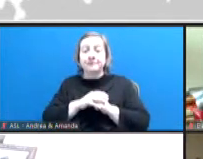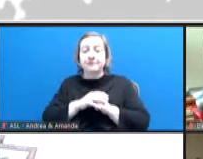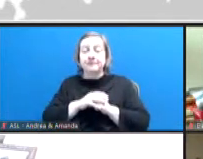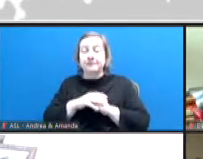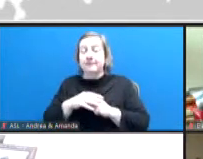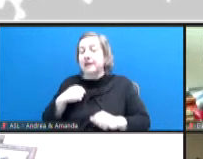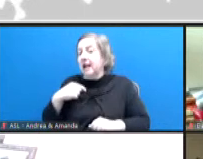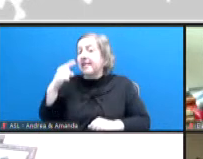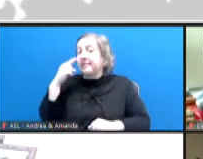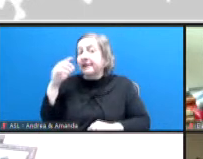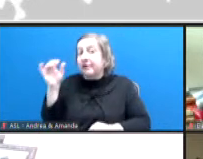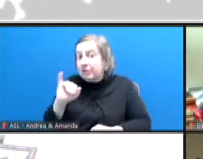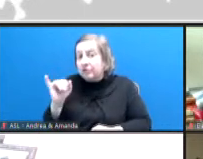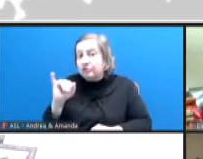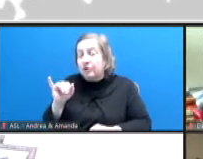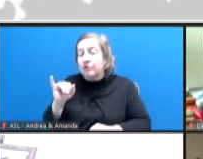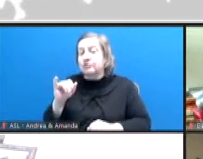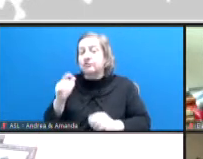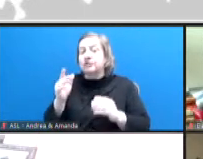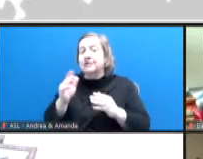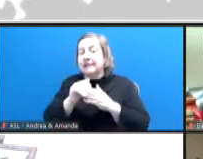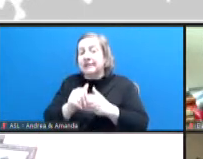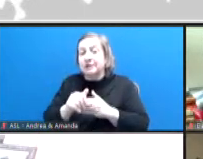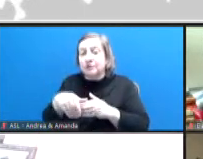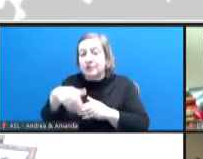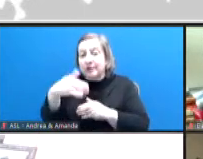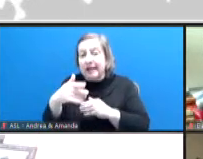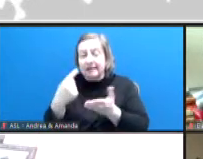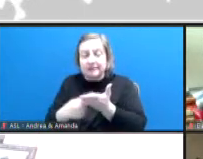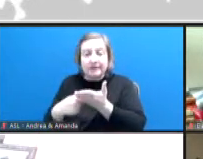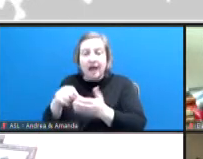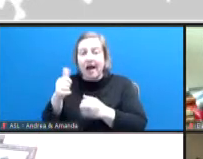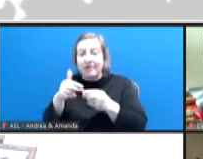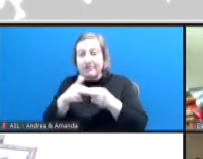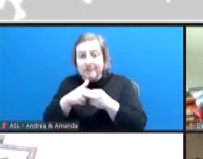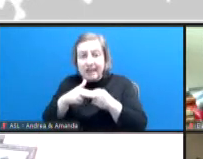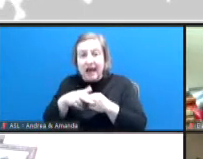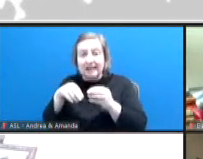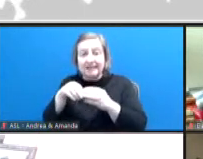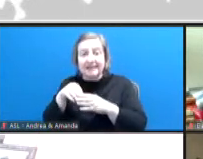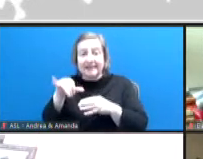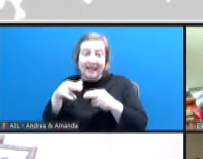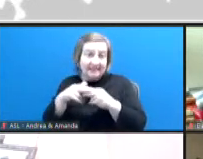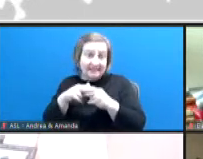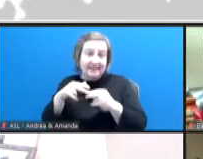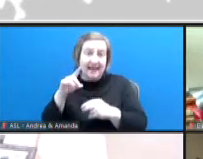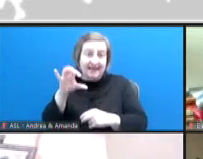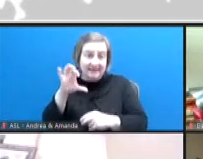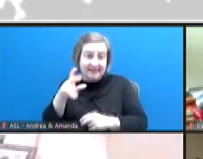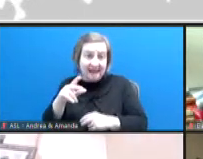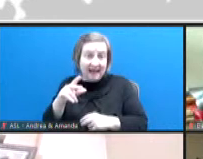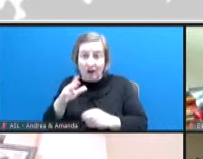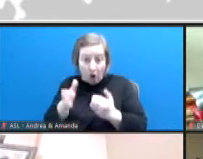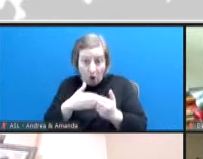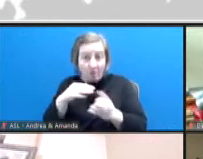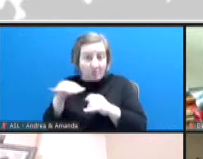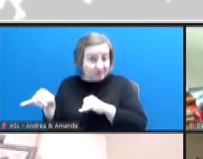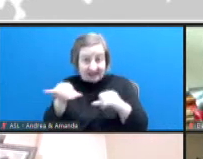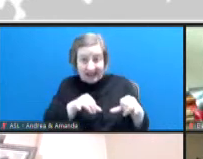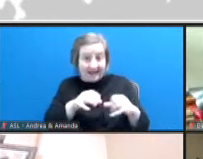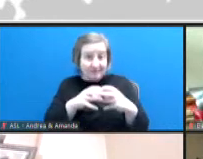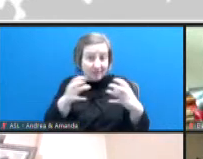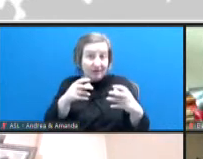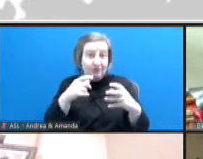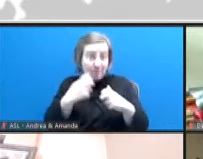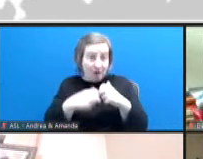I think too, you know, just leading to the next discussion, there are other slides in that slide deck that are almost as problematic as the